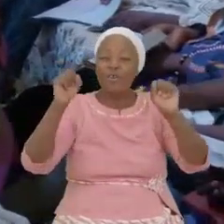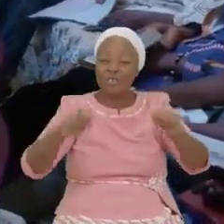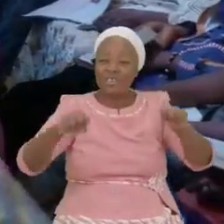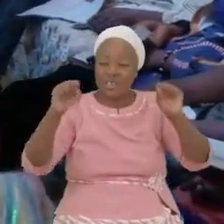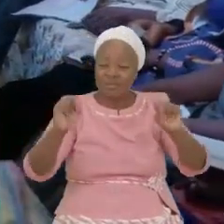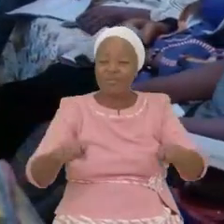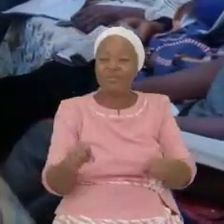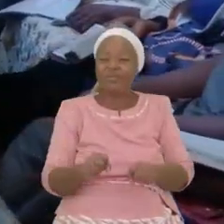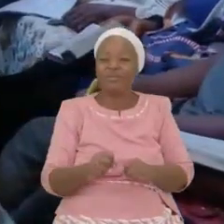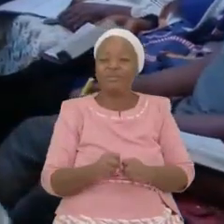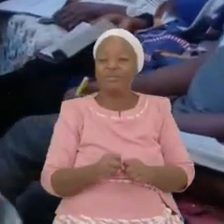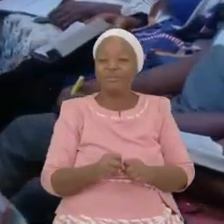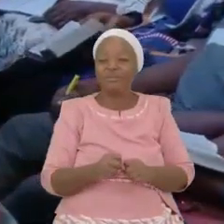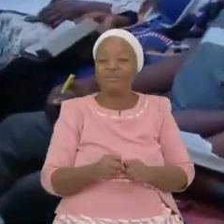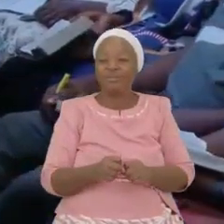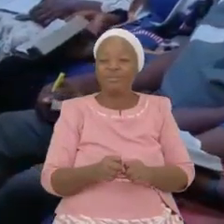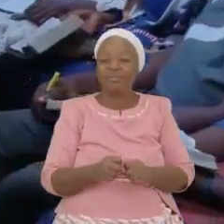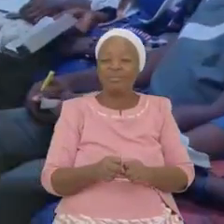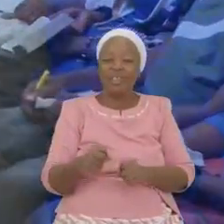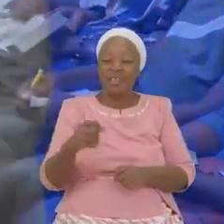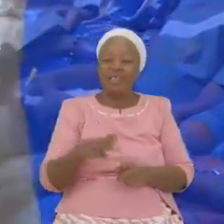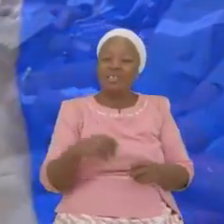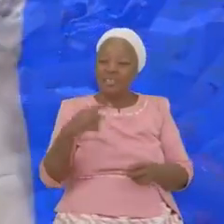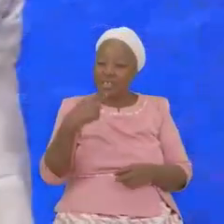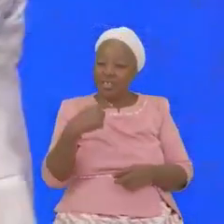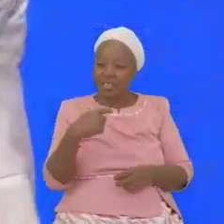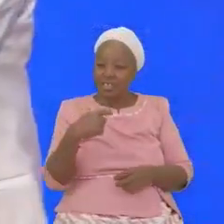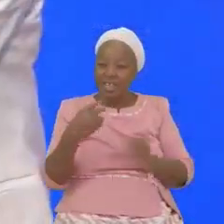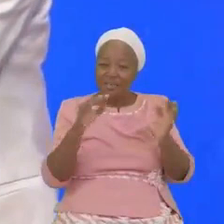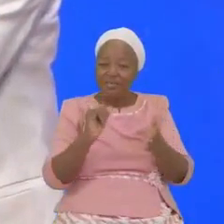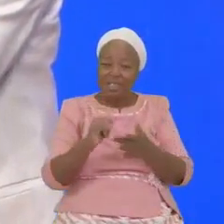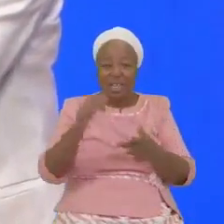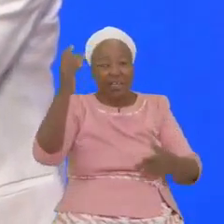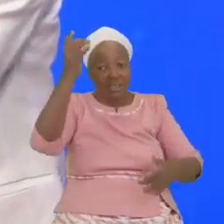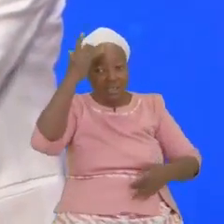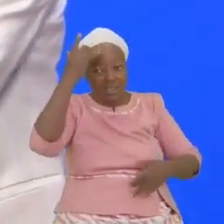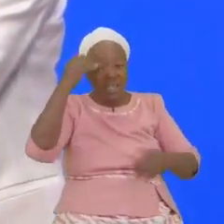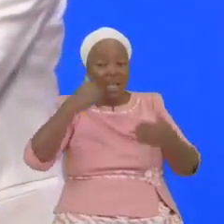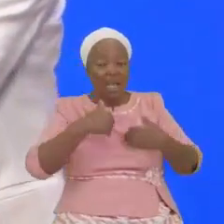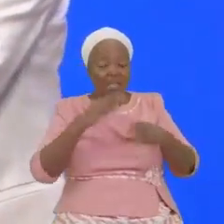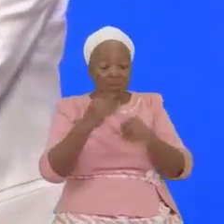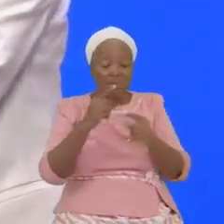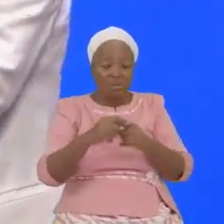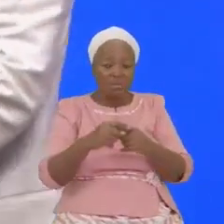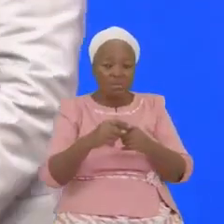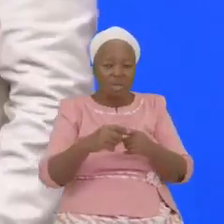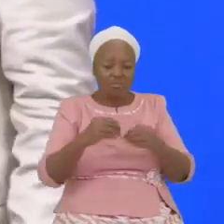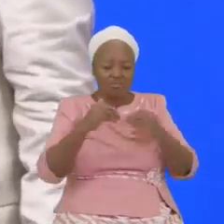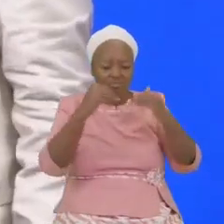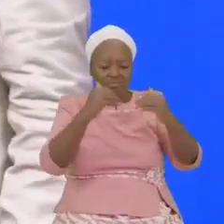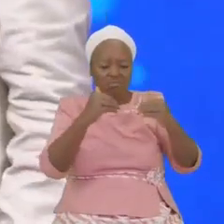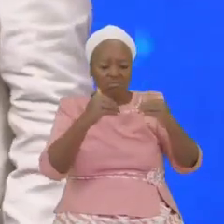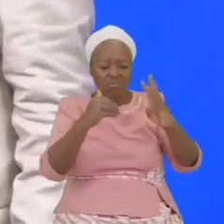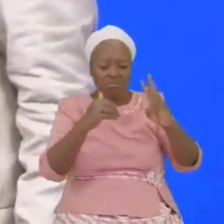Possible. They say, if that disease has reached stage 1, stage 2, stage 3,